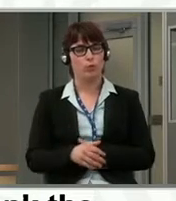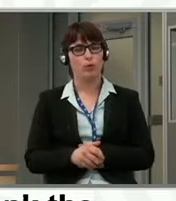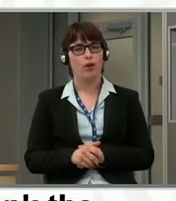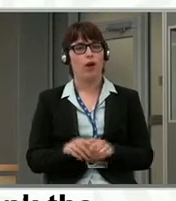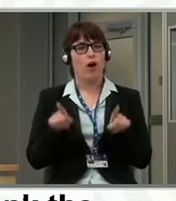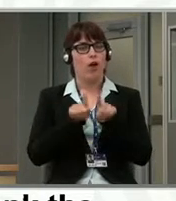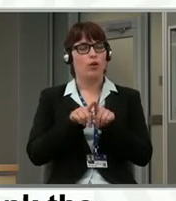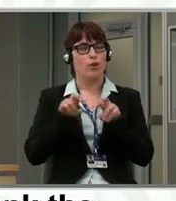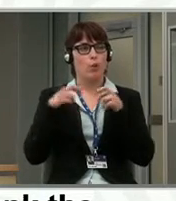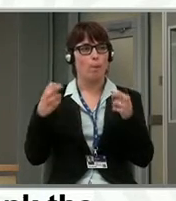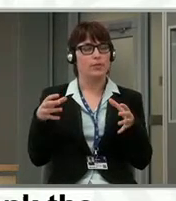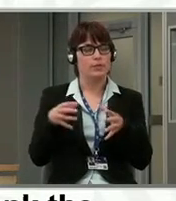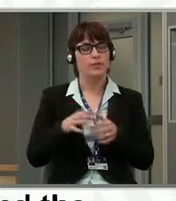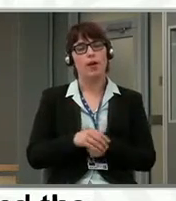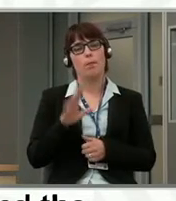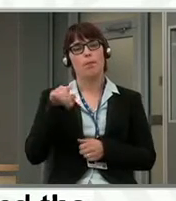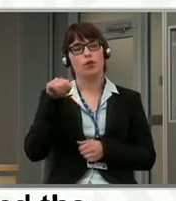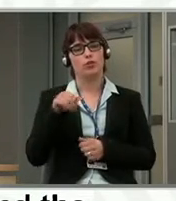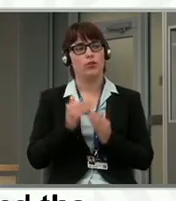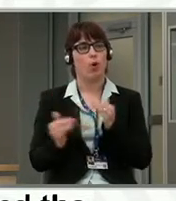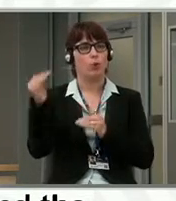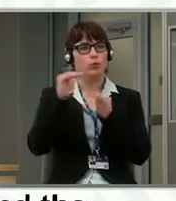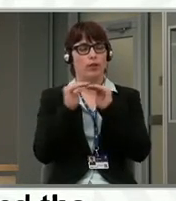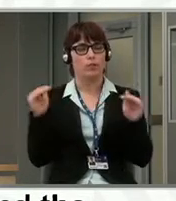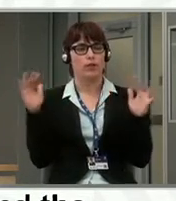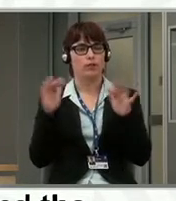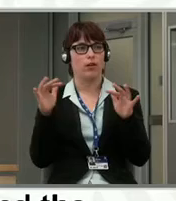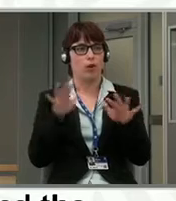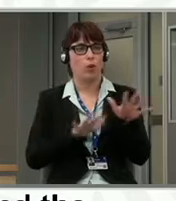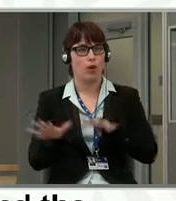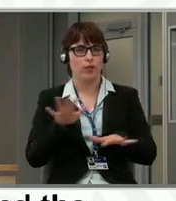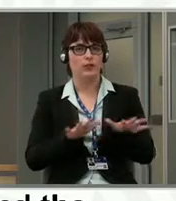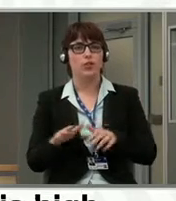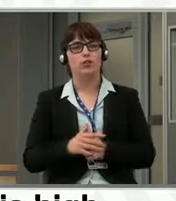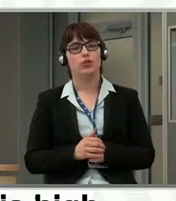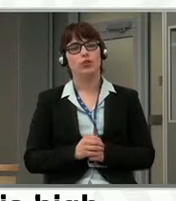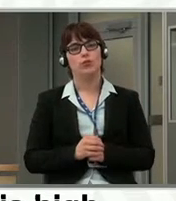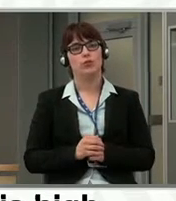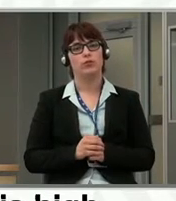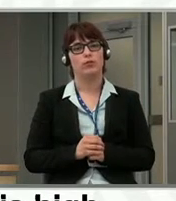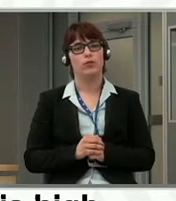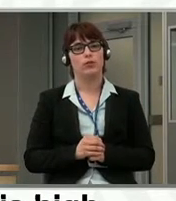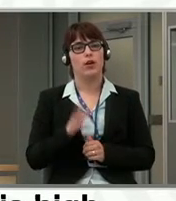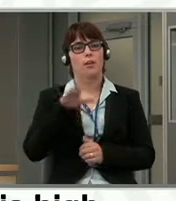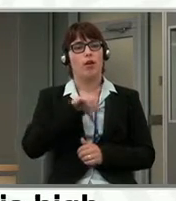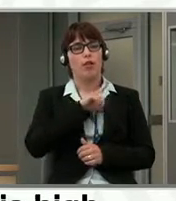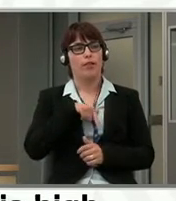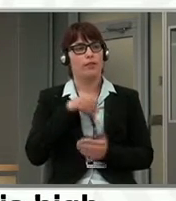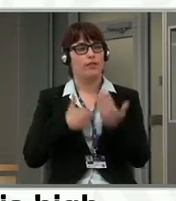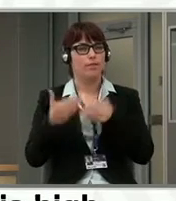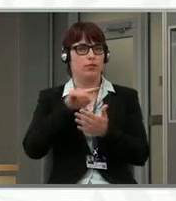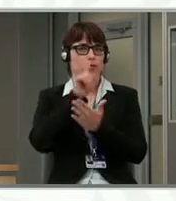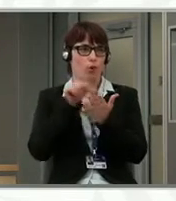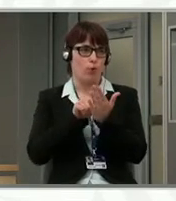Commission for convening this high-level meeting on disability as part of the Latvian Presidency of the EU.